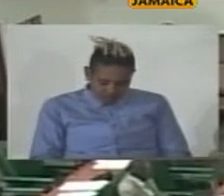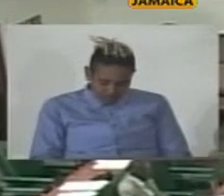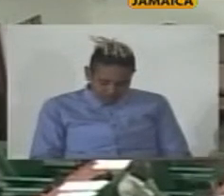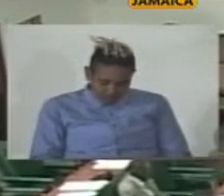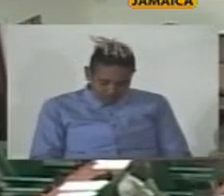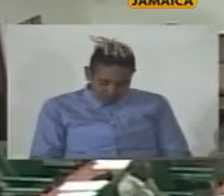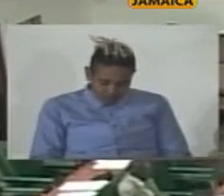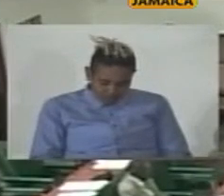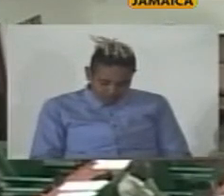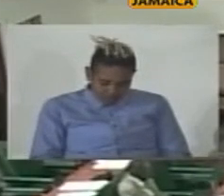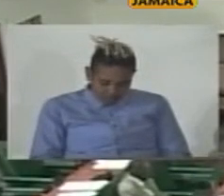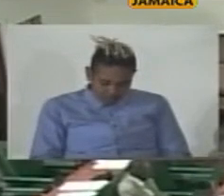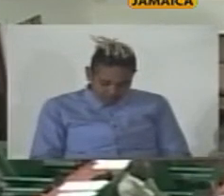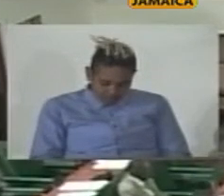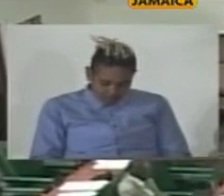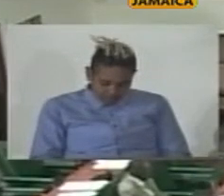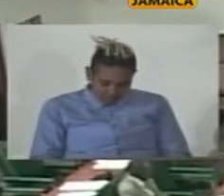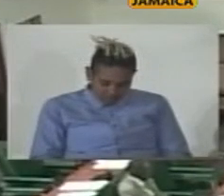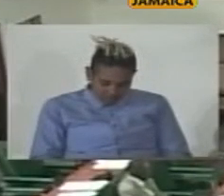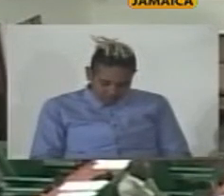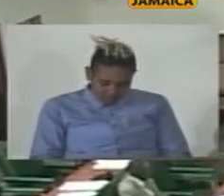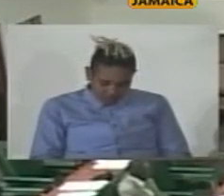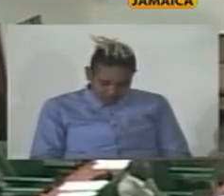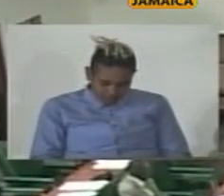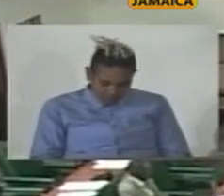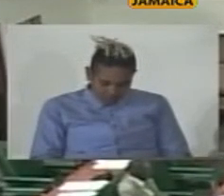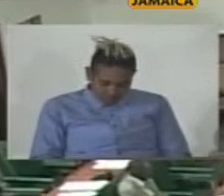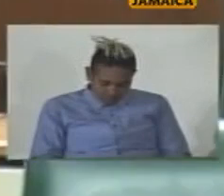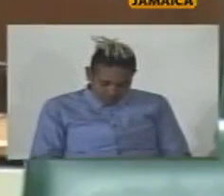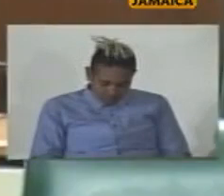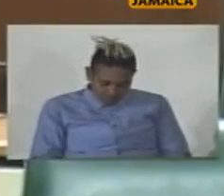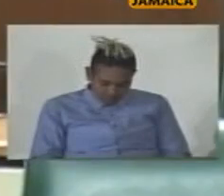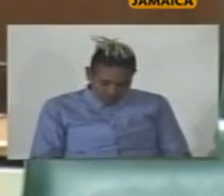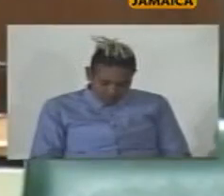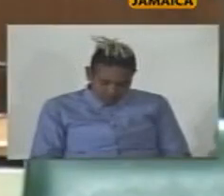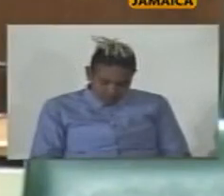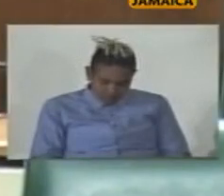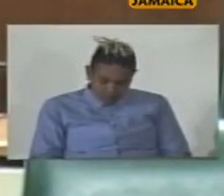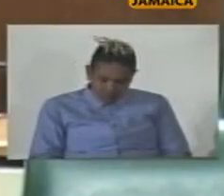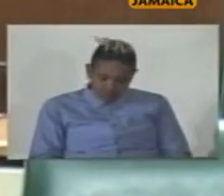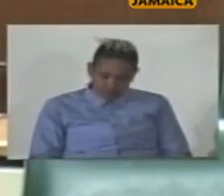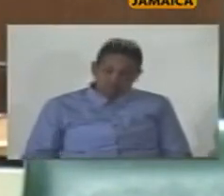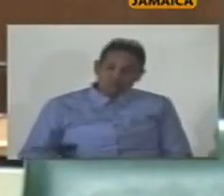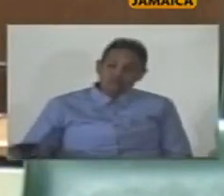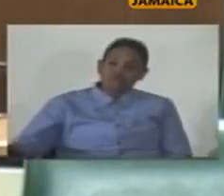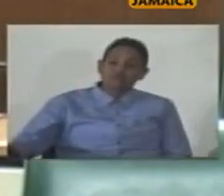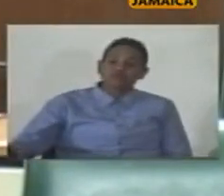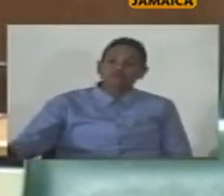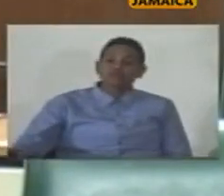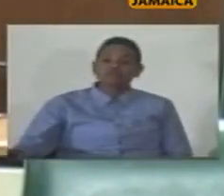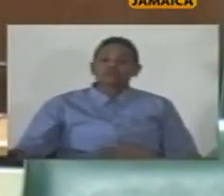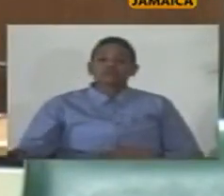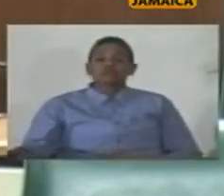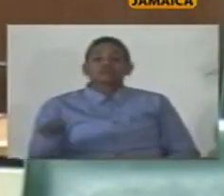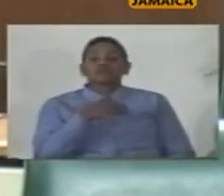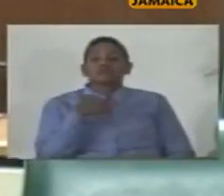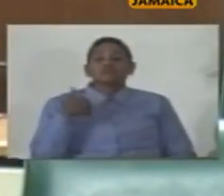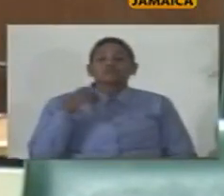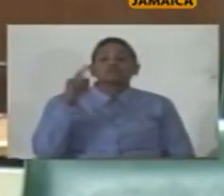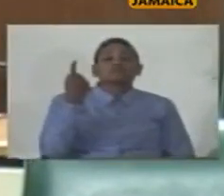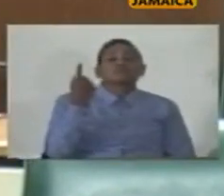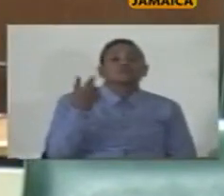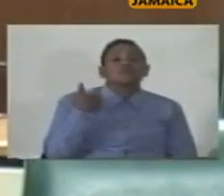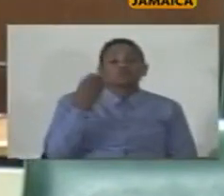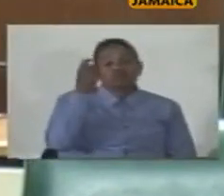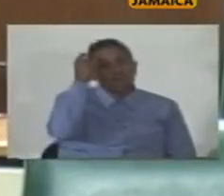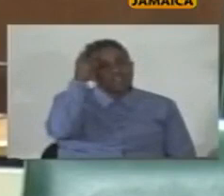First of all, you must understand she has not been dismissed. And I want to make it absolutely clear. I want to